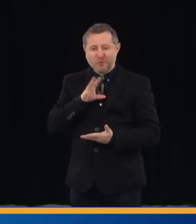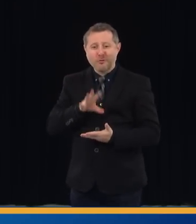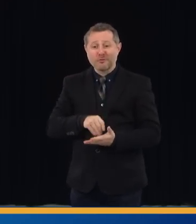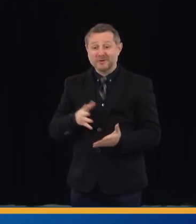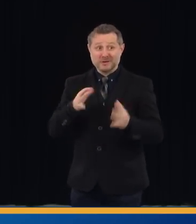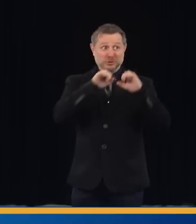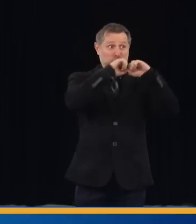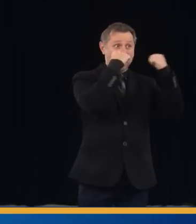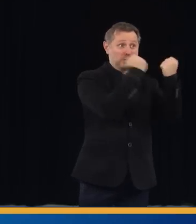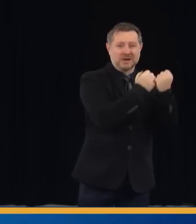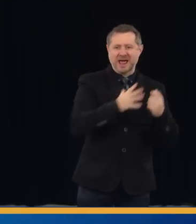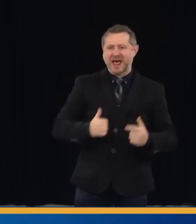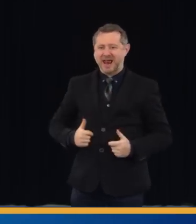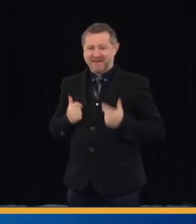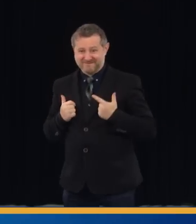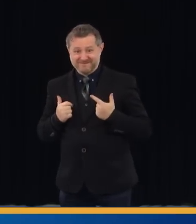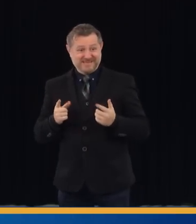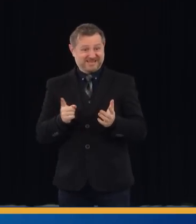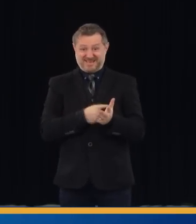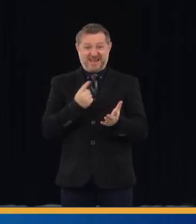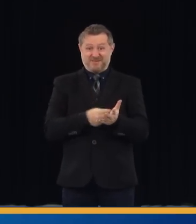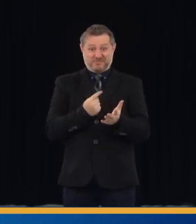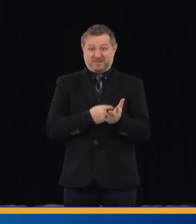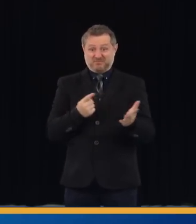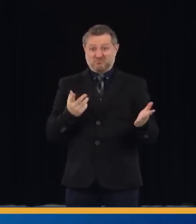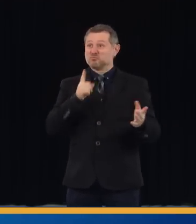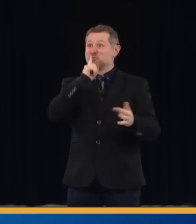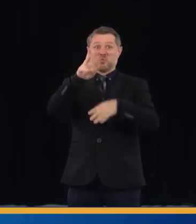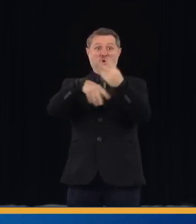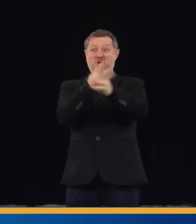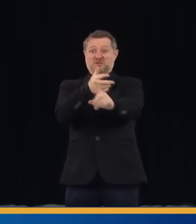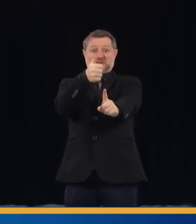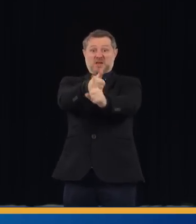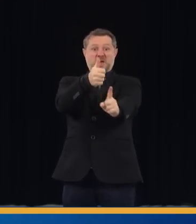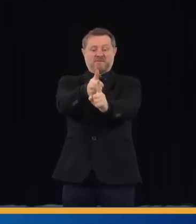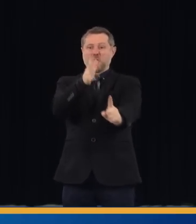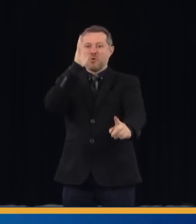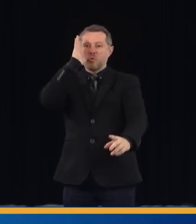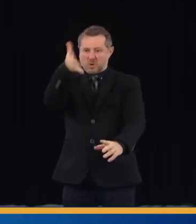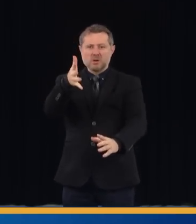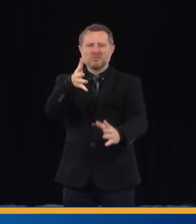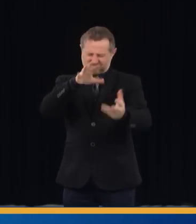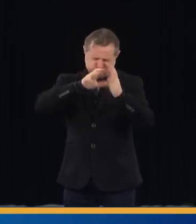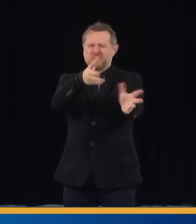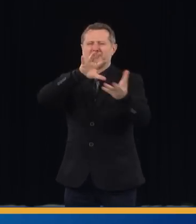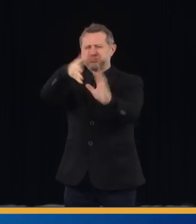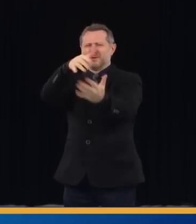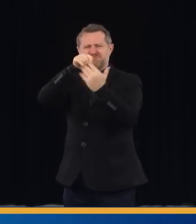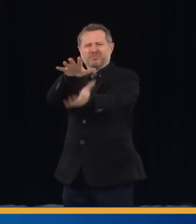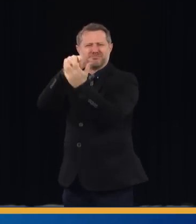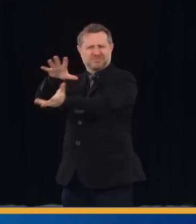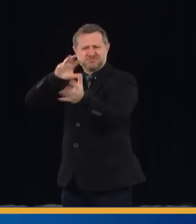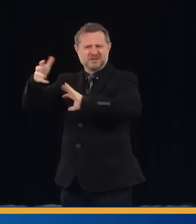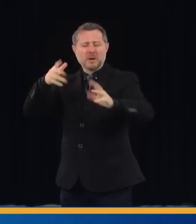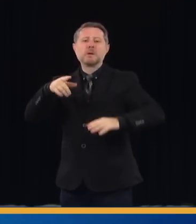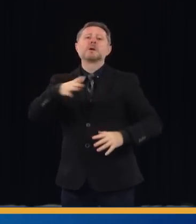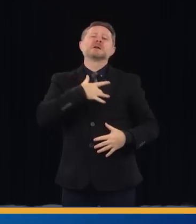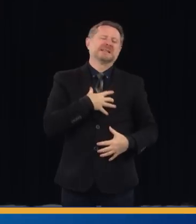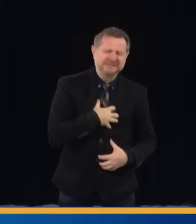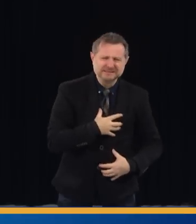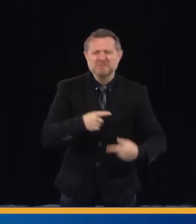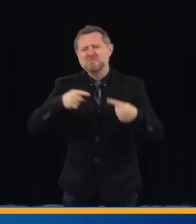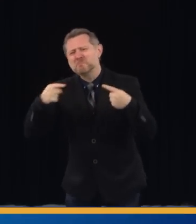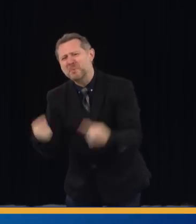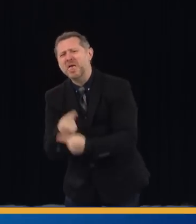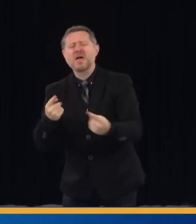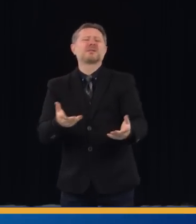get knocked on your rear end. You will deal with pain, you will deal with death, you will deal with setback, you